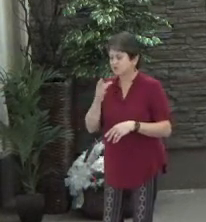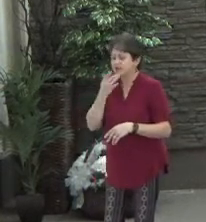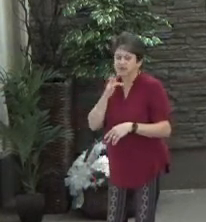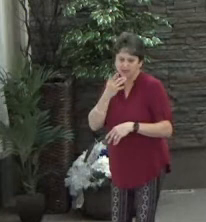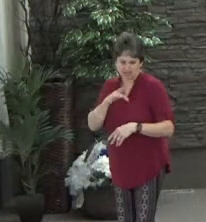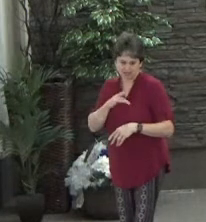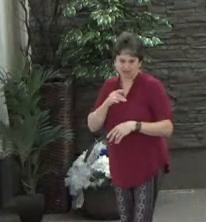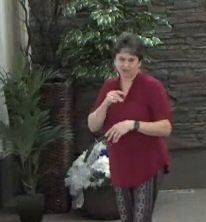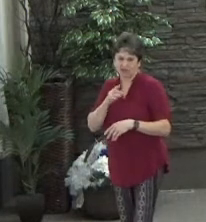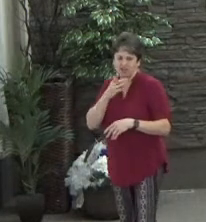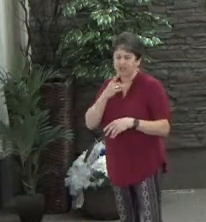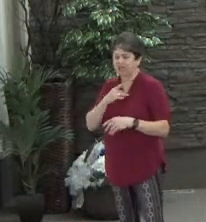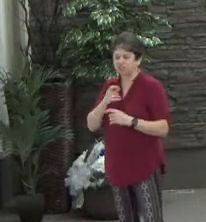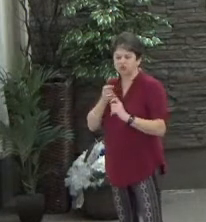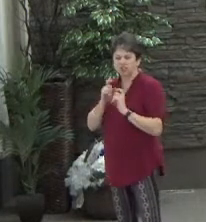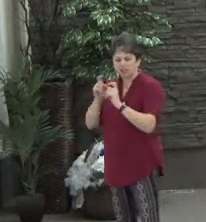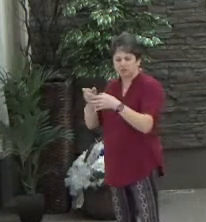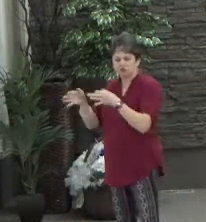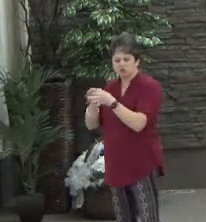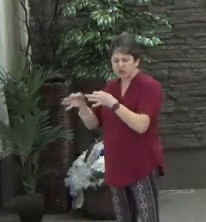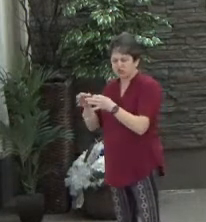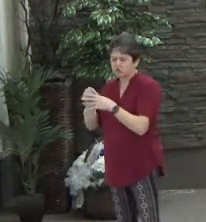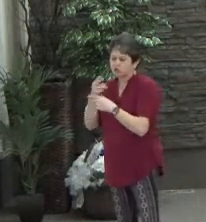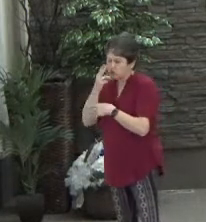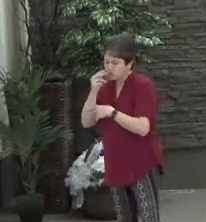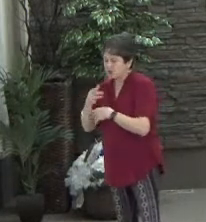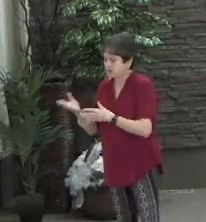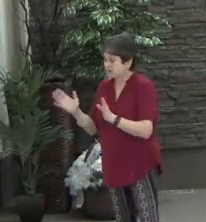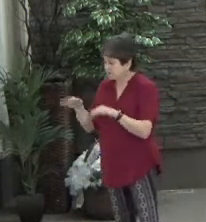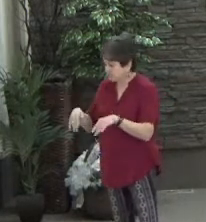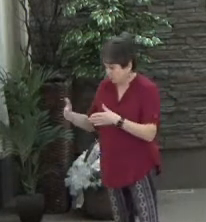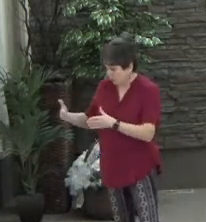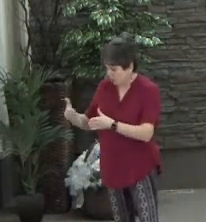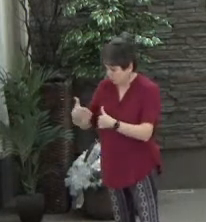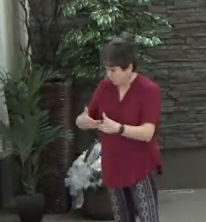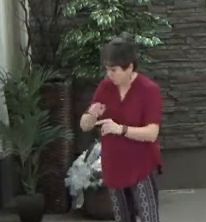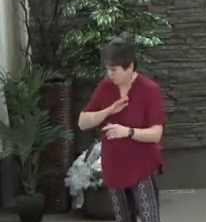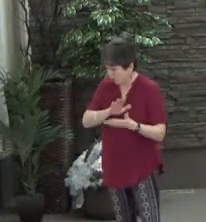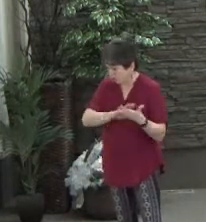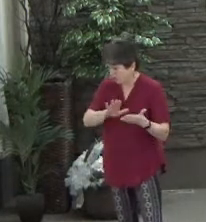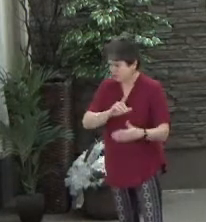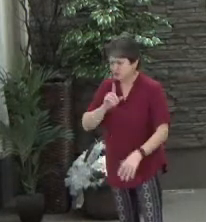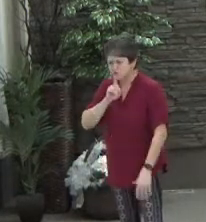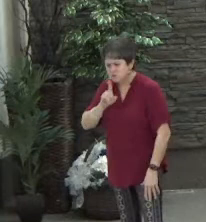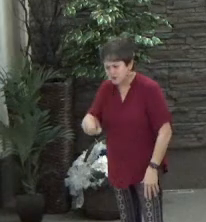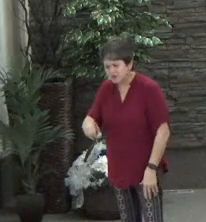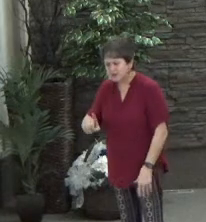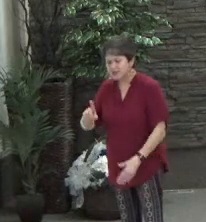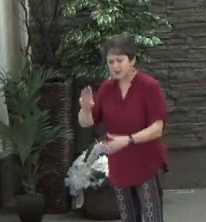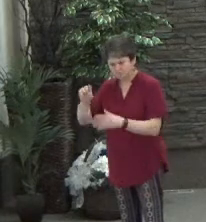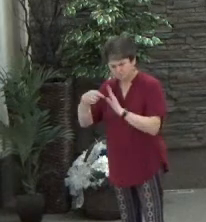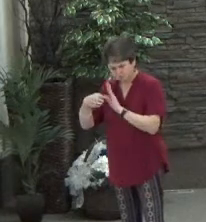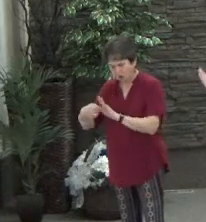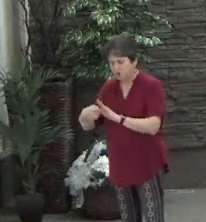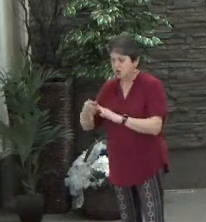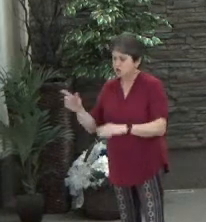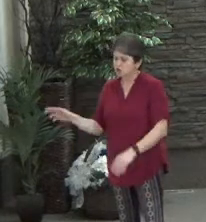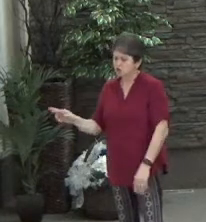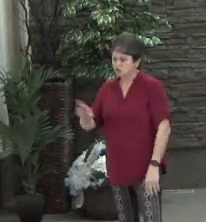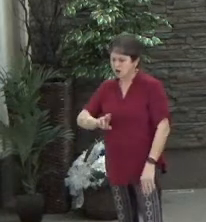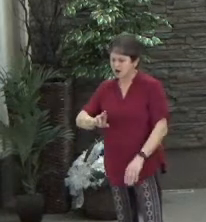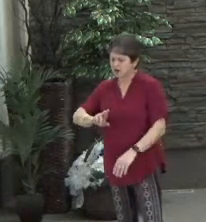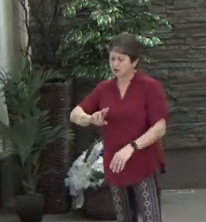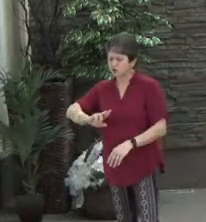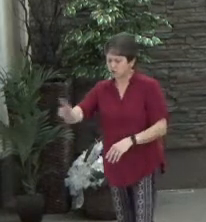giving directions with a touch of humor. In her words, she would say, the road to our campus is really well marked. Turn right at the